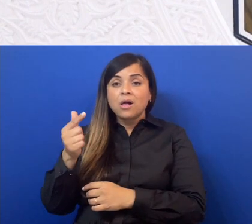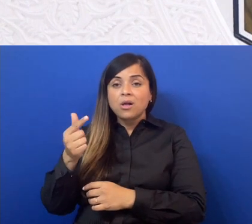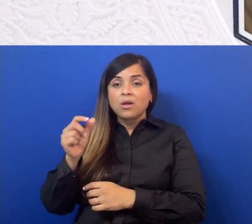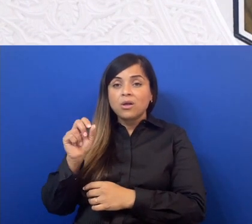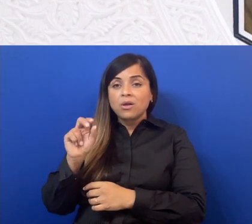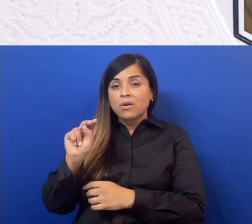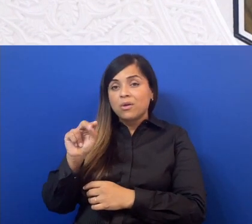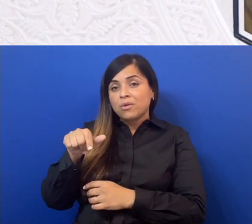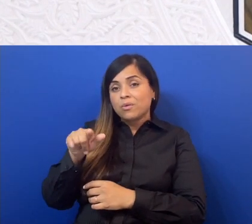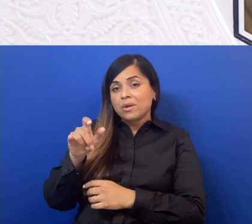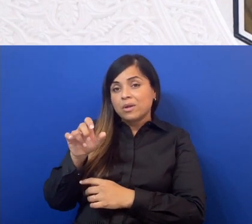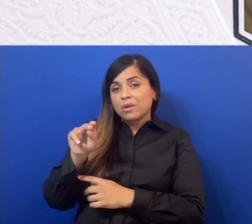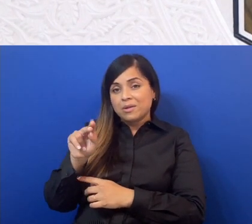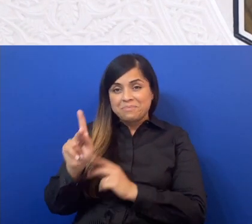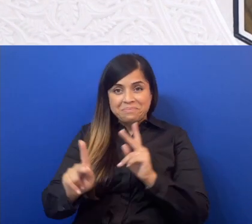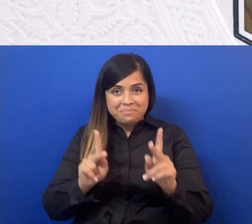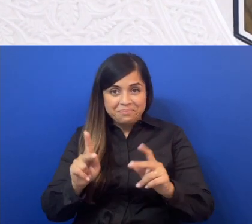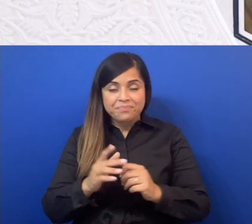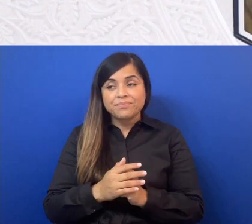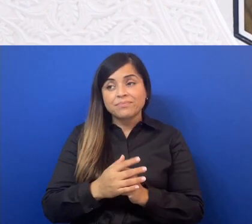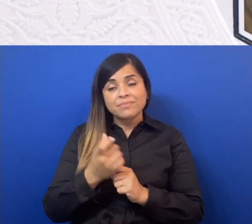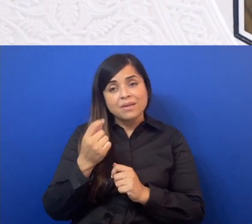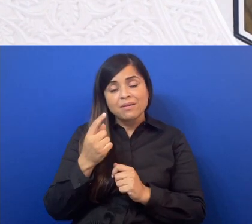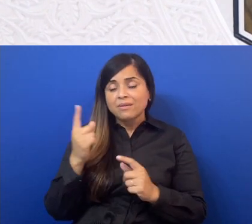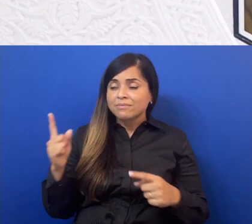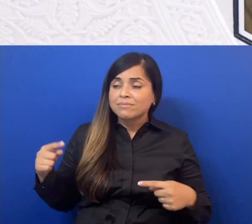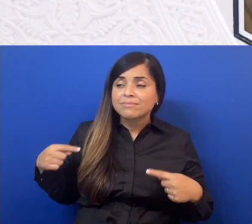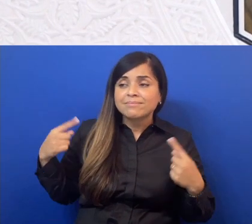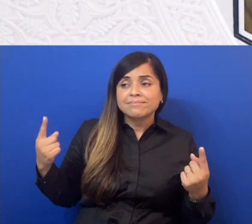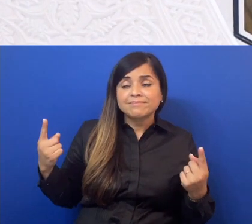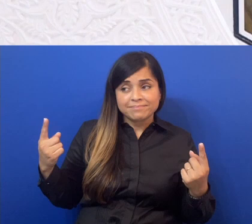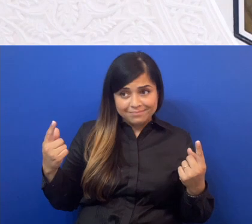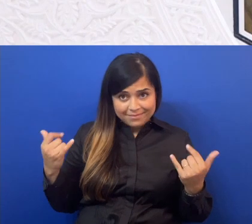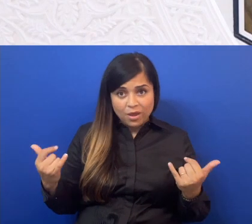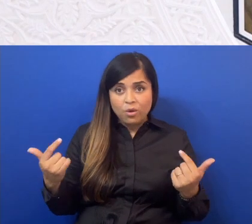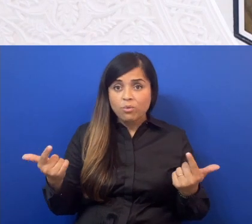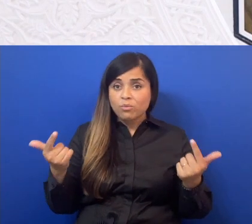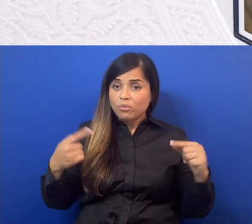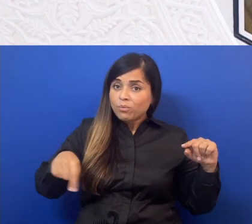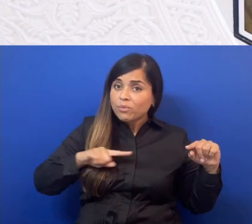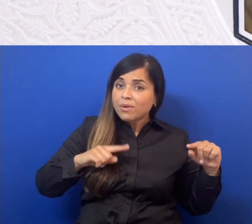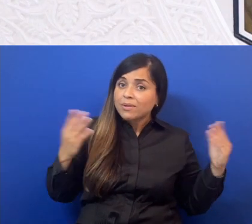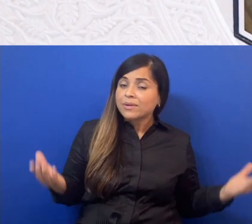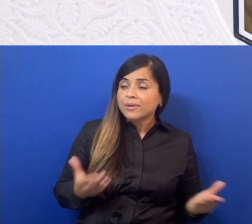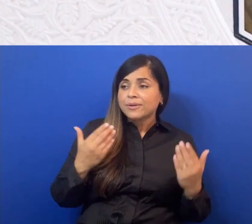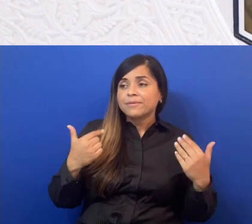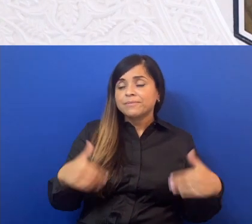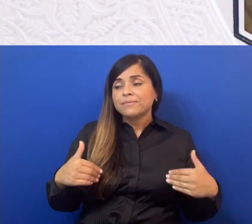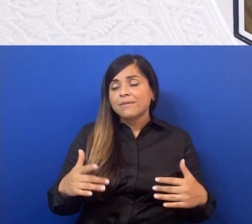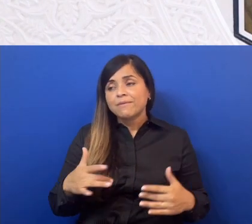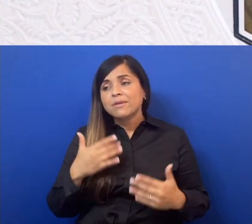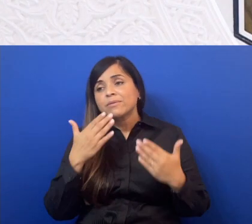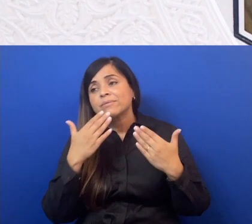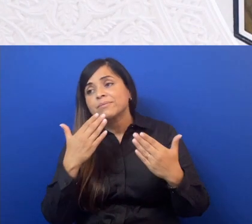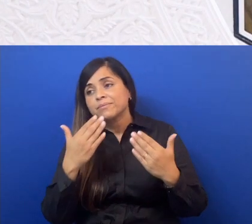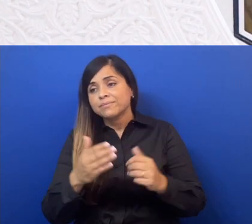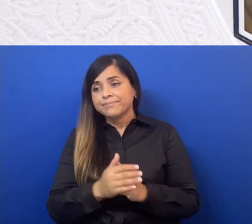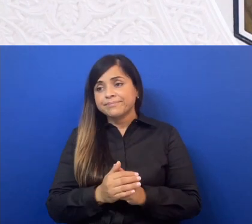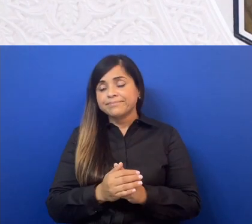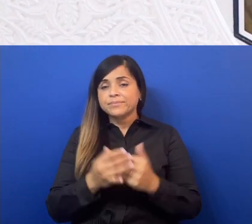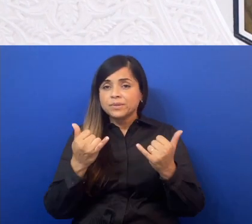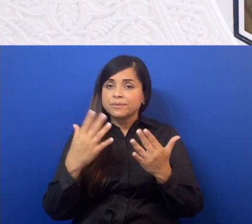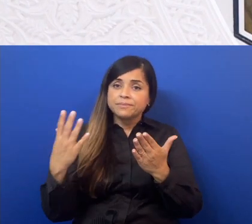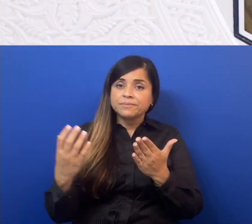Algonquin peoples have lived on this land since time immemorial, and we are grateful to be here and have the opportunity to be present in